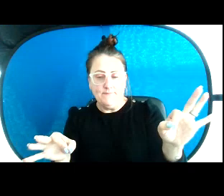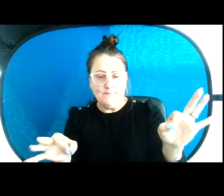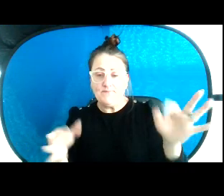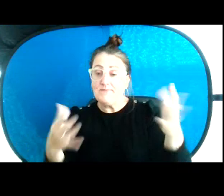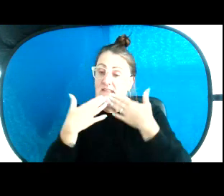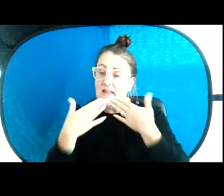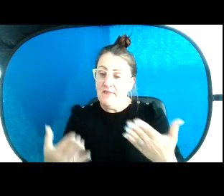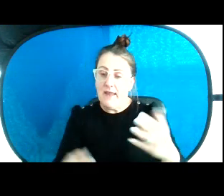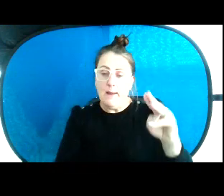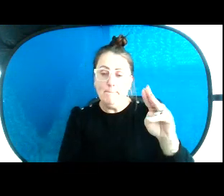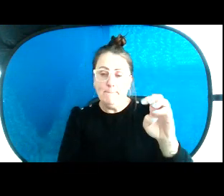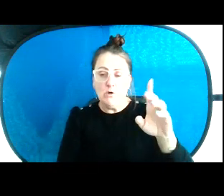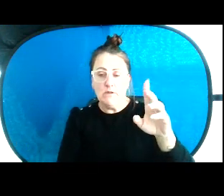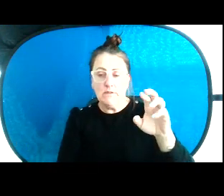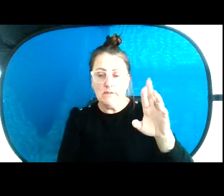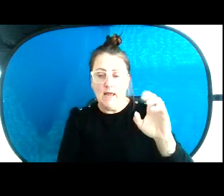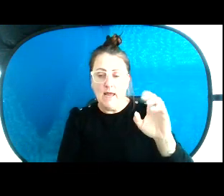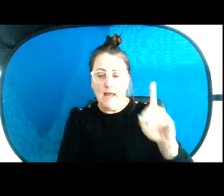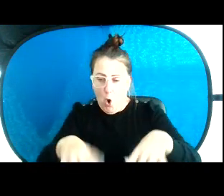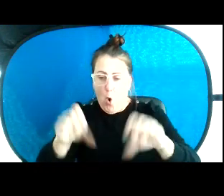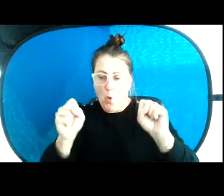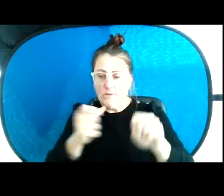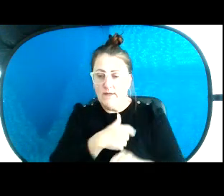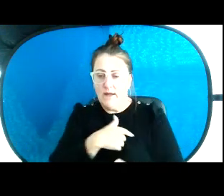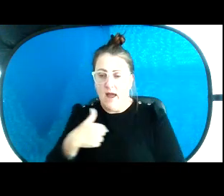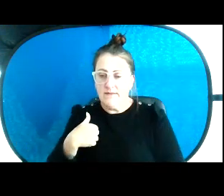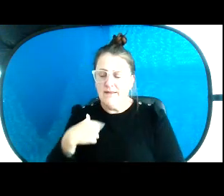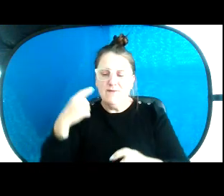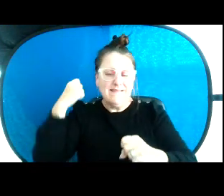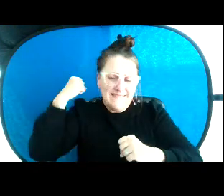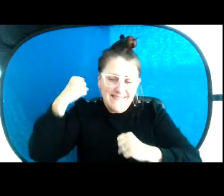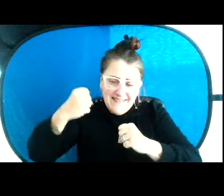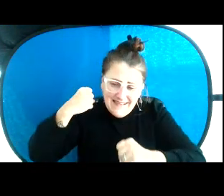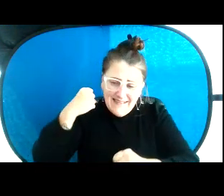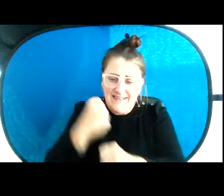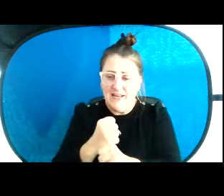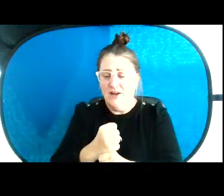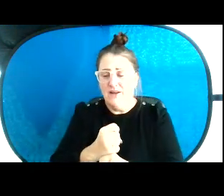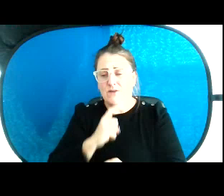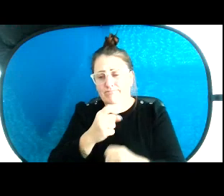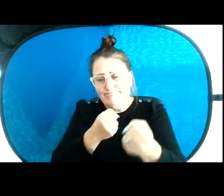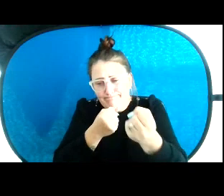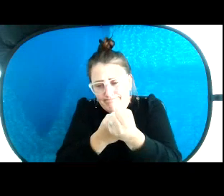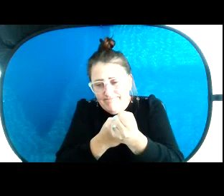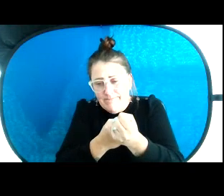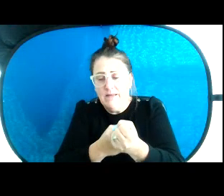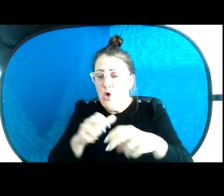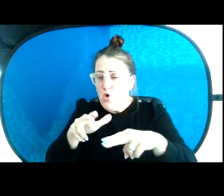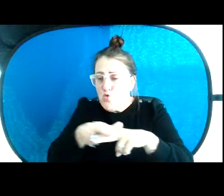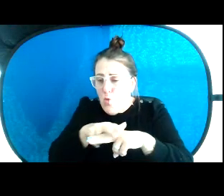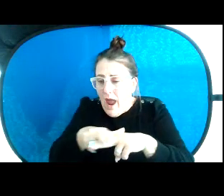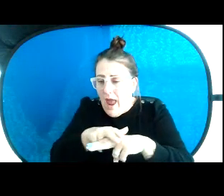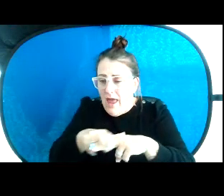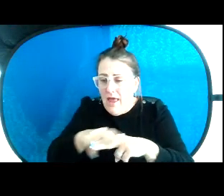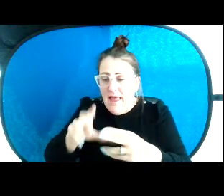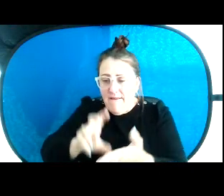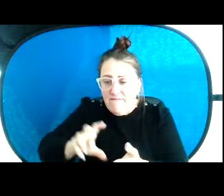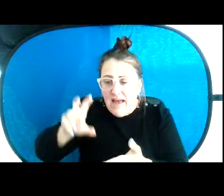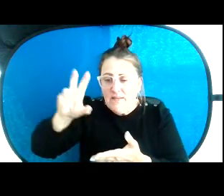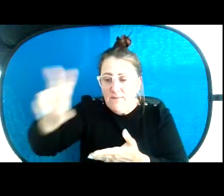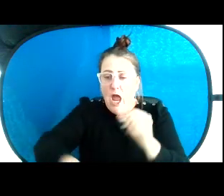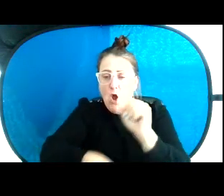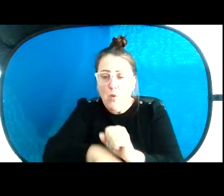Merced for hosting us. For years, I've been a fan of your efforts to leverage rail investments. I worked in DC for